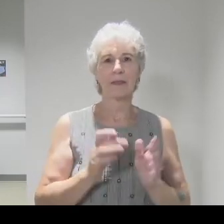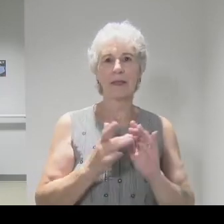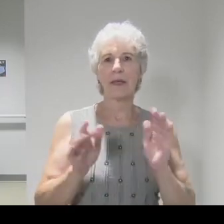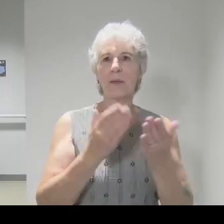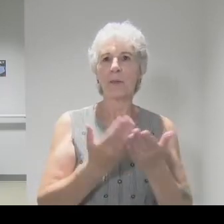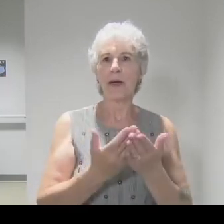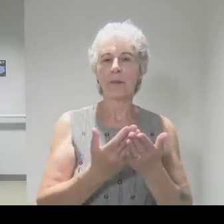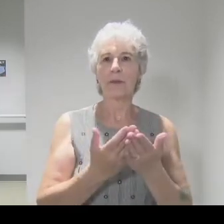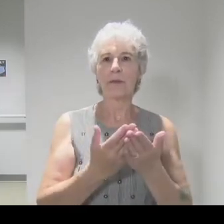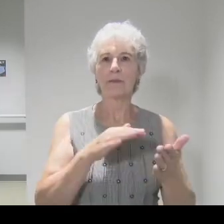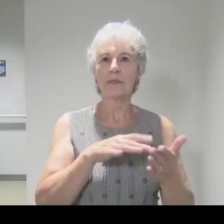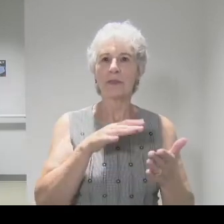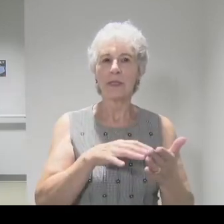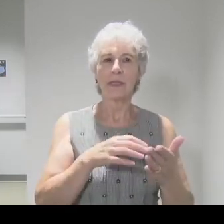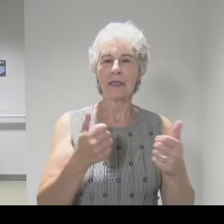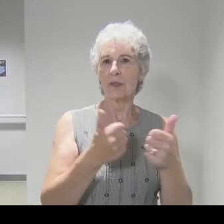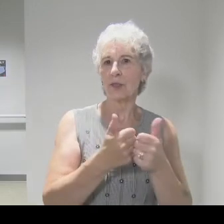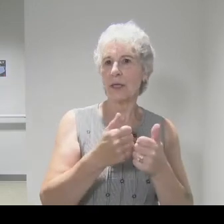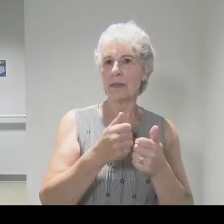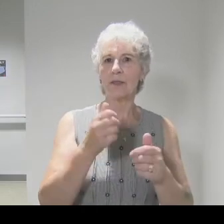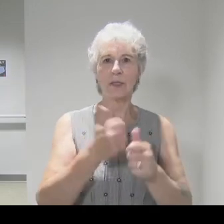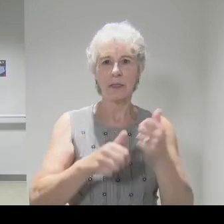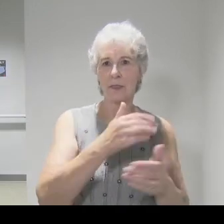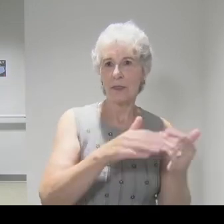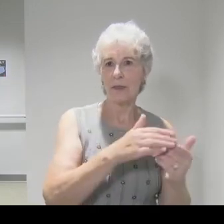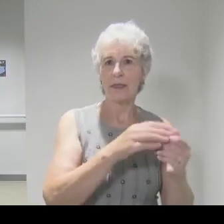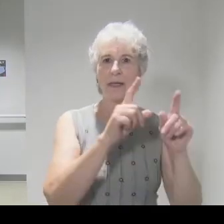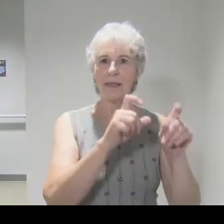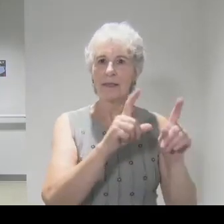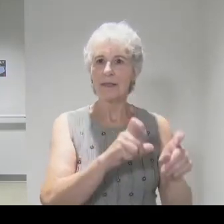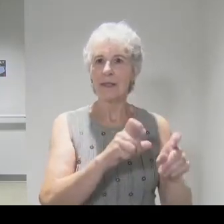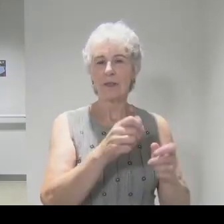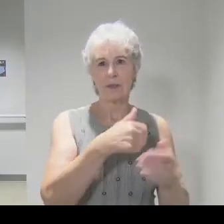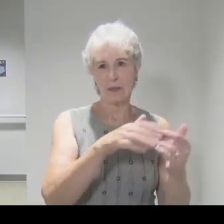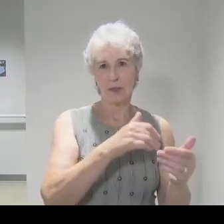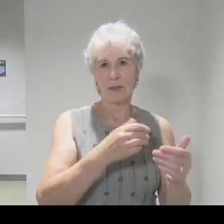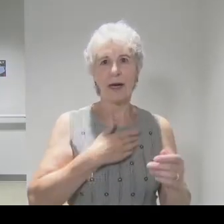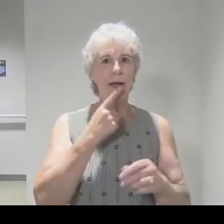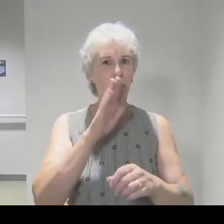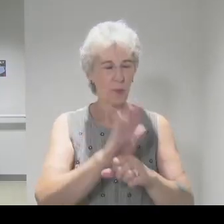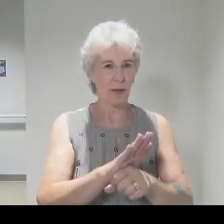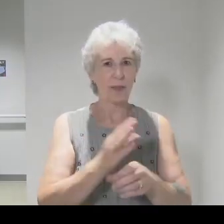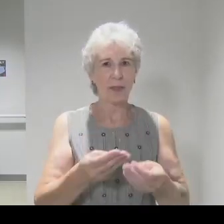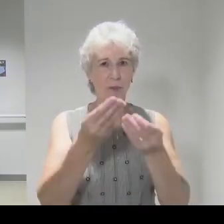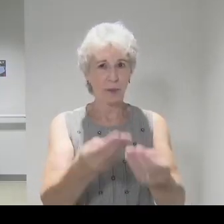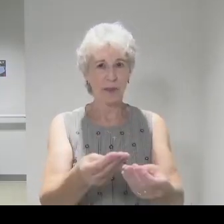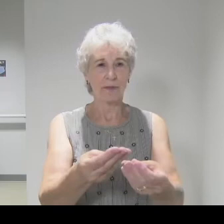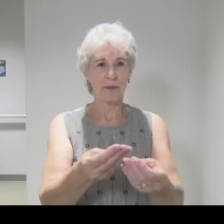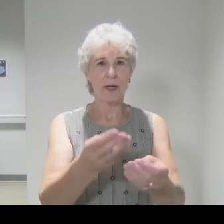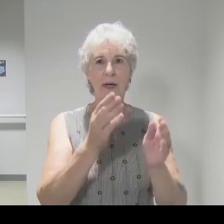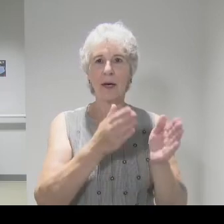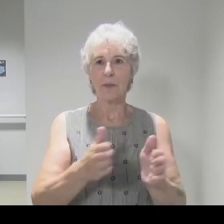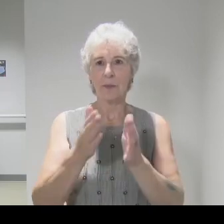and challenge each other. Go over it, recite it, test each other. And I guarantee you it will give you direction and purpose